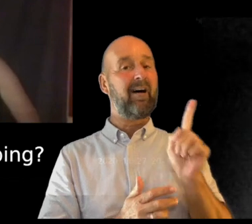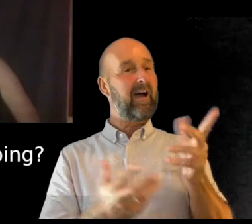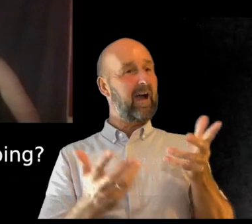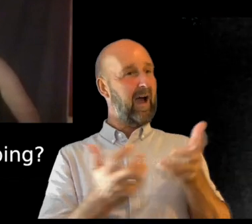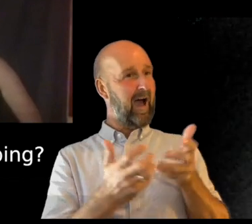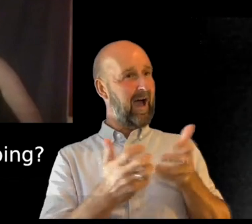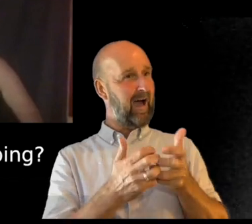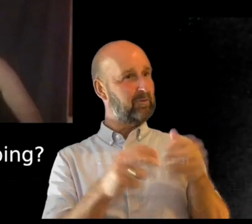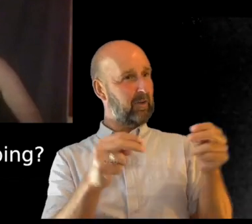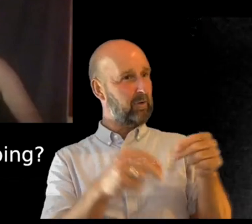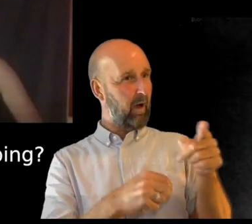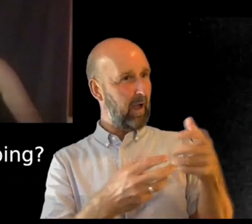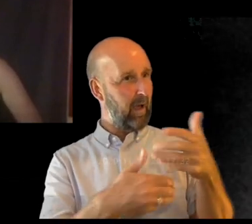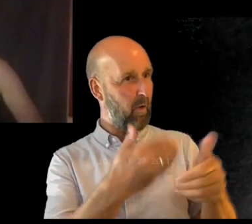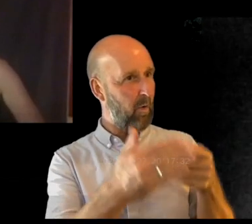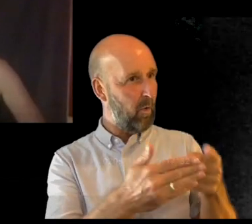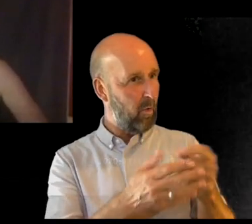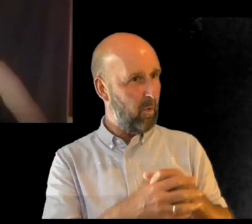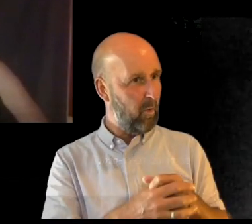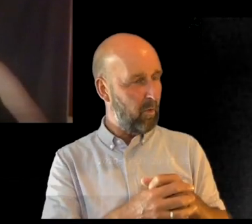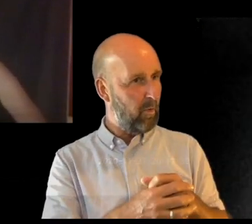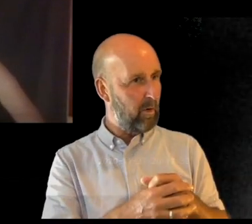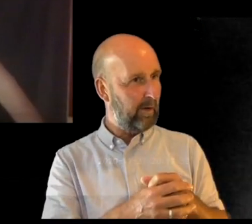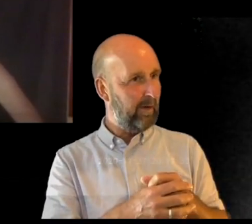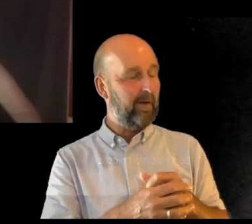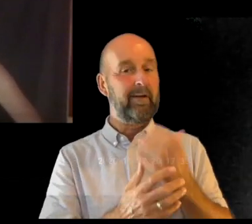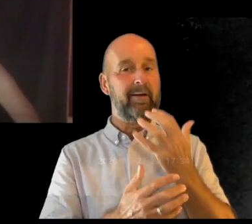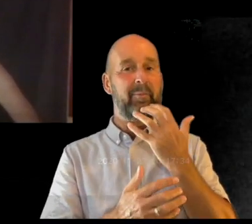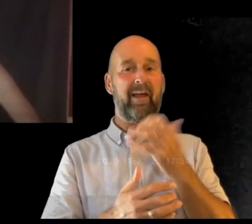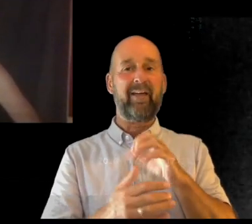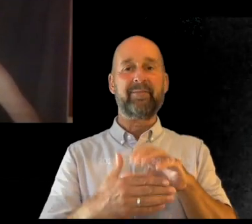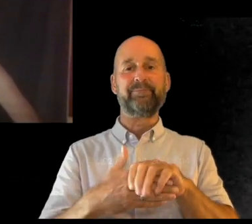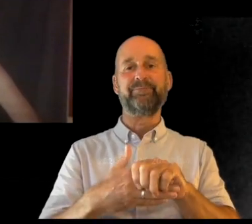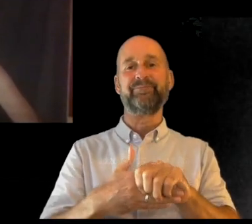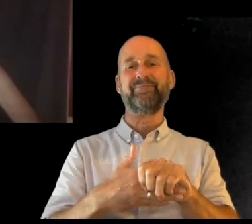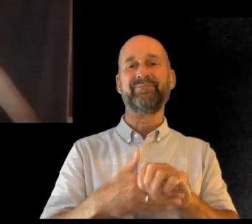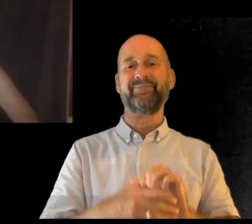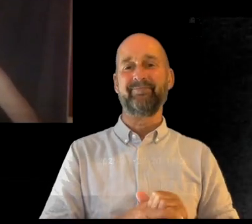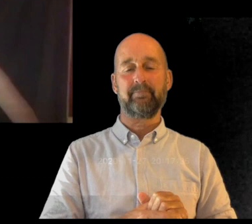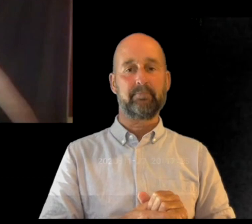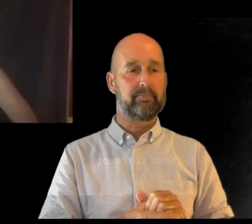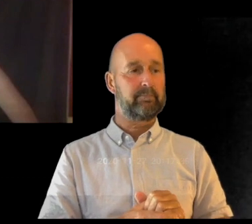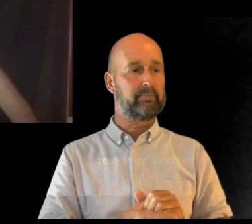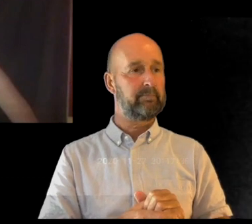How's Fang coping? Kinvara gives her a brave face hand squeeze for Fang.